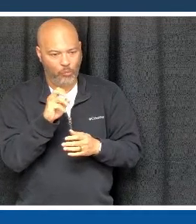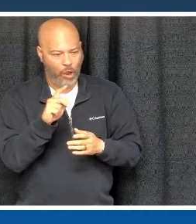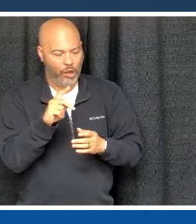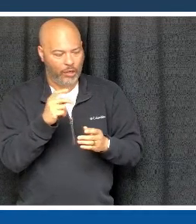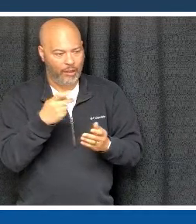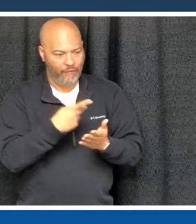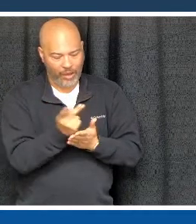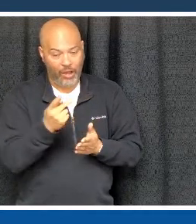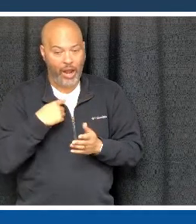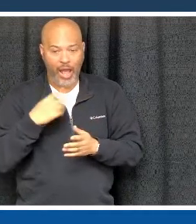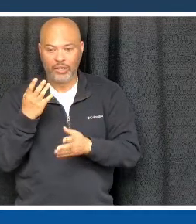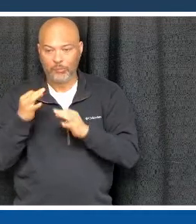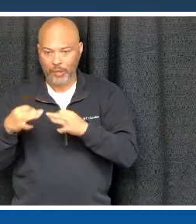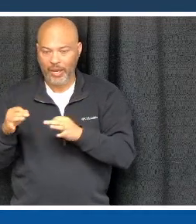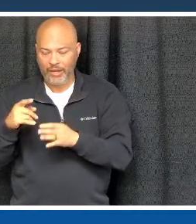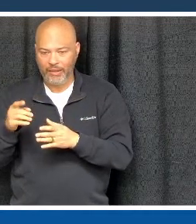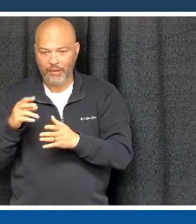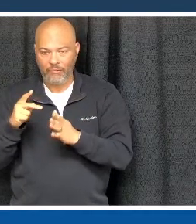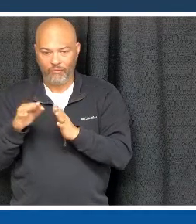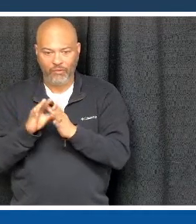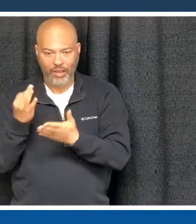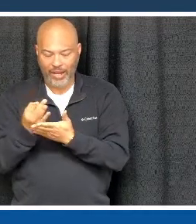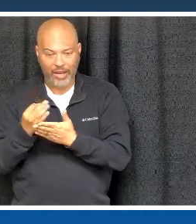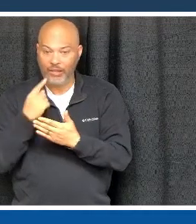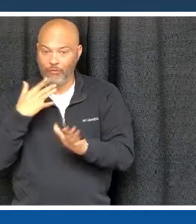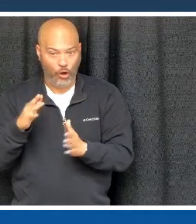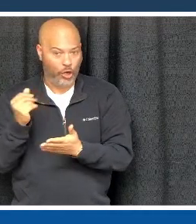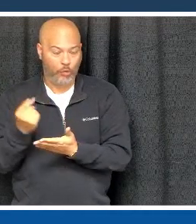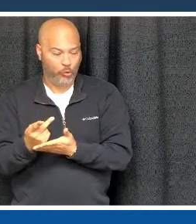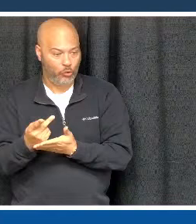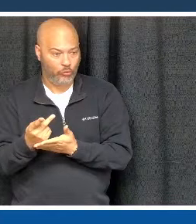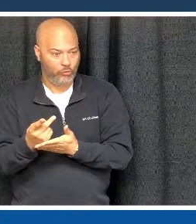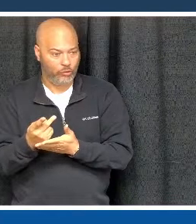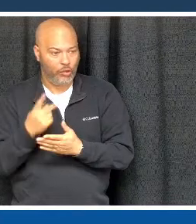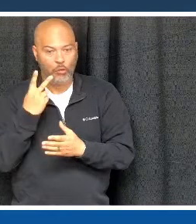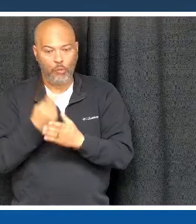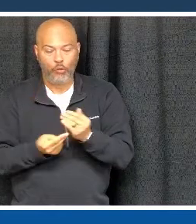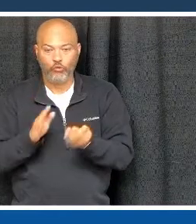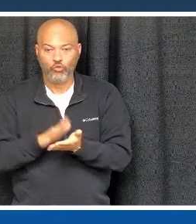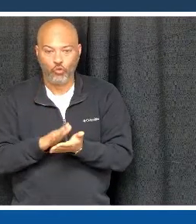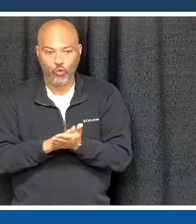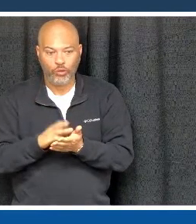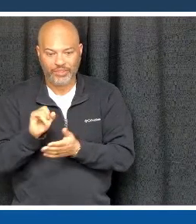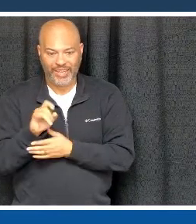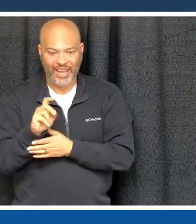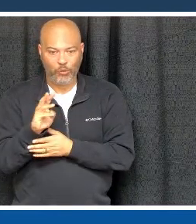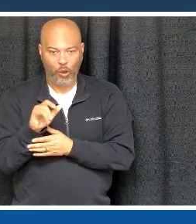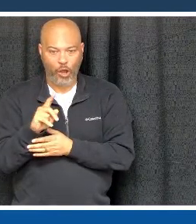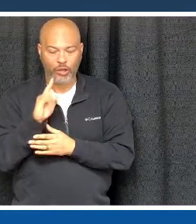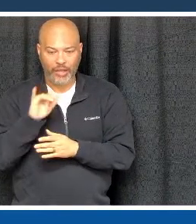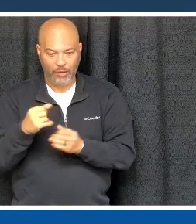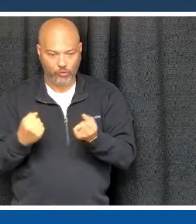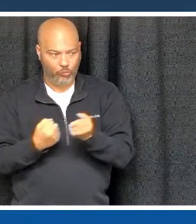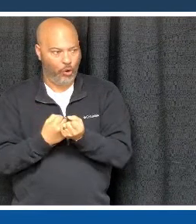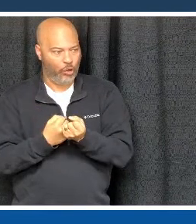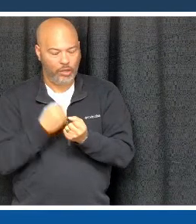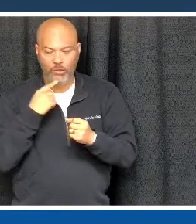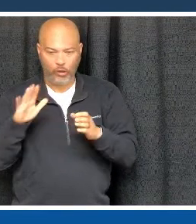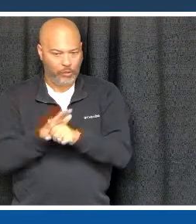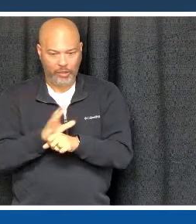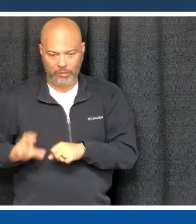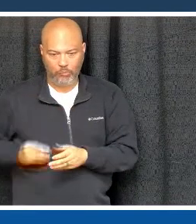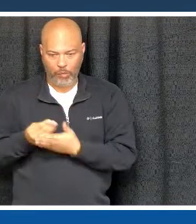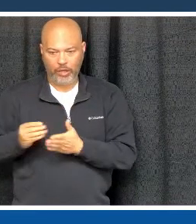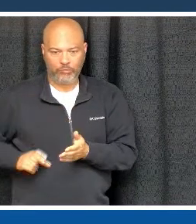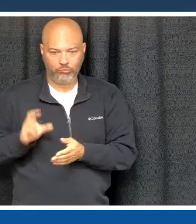explained in finance, these are a couple of projects that are already approved. They're both school sidewalks that were endorsed. They're completely funded, and